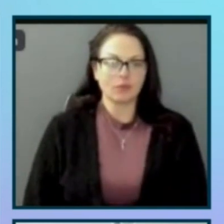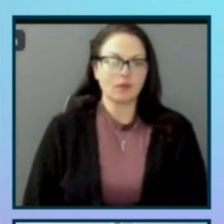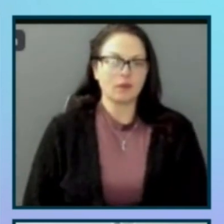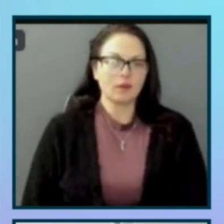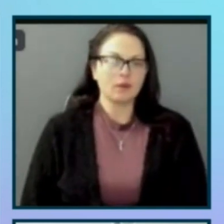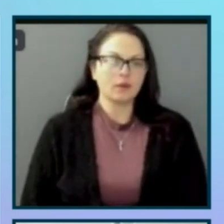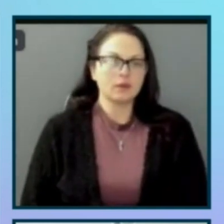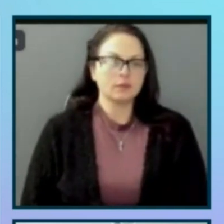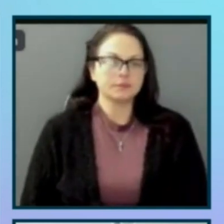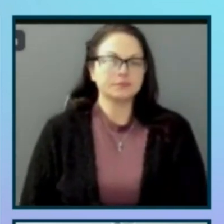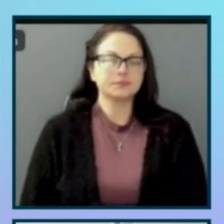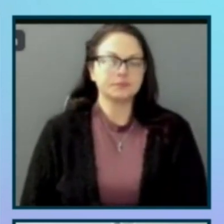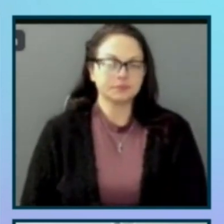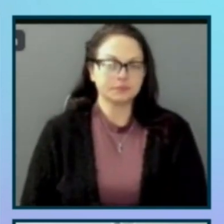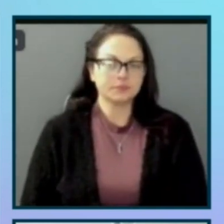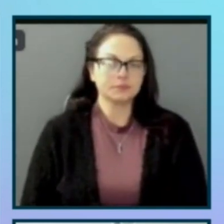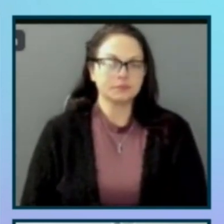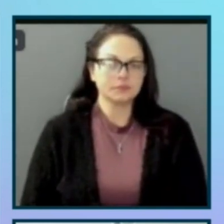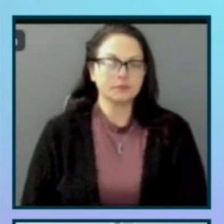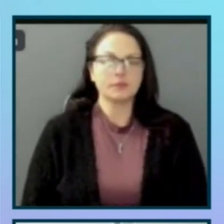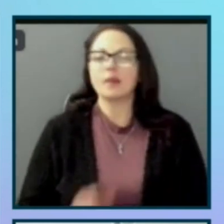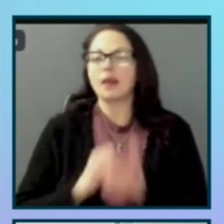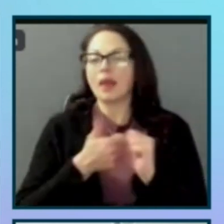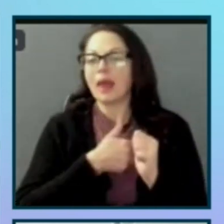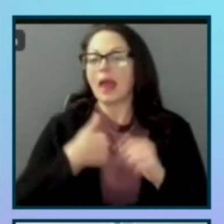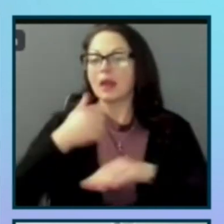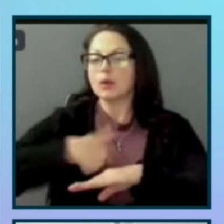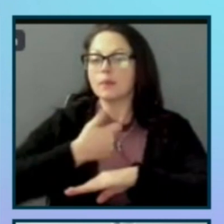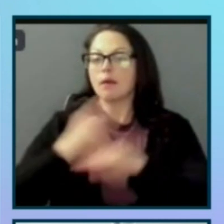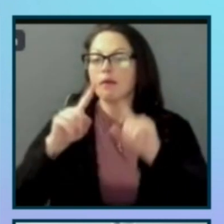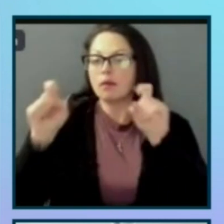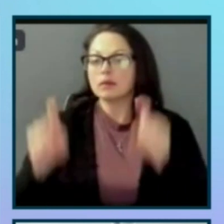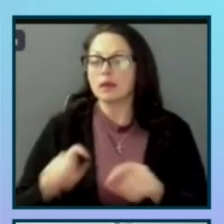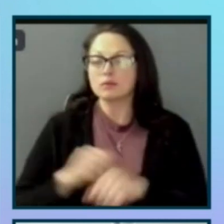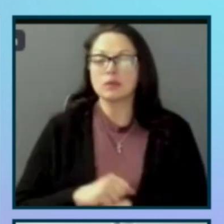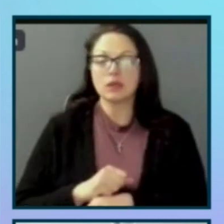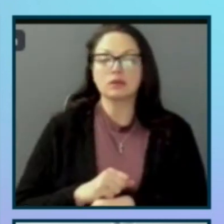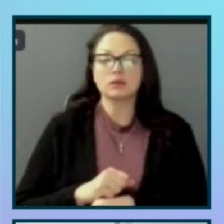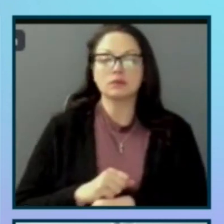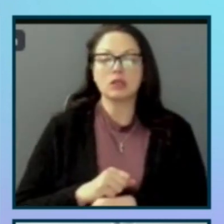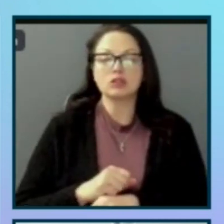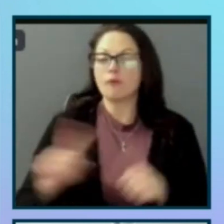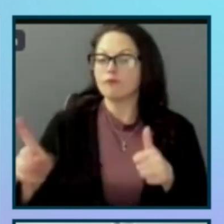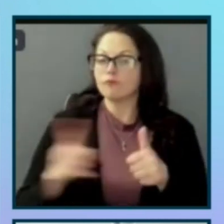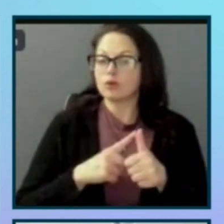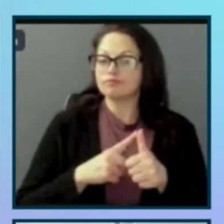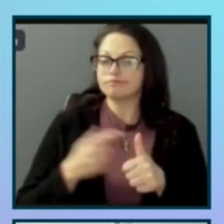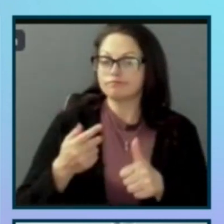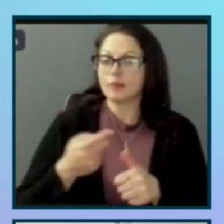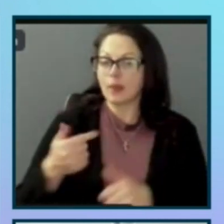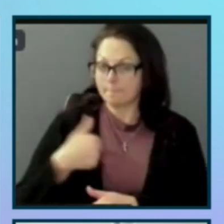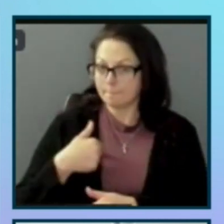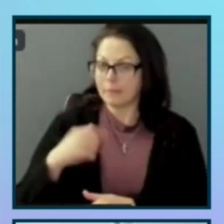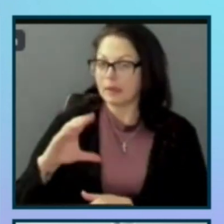Taking another step back and looking at how we build the tests. So for the first set of tests, Courtney and I worked together where Courtney